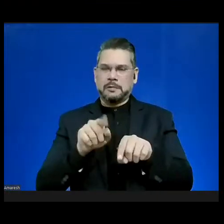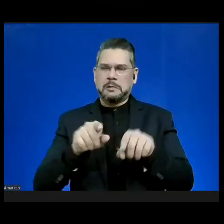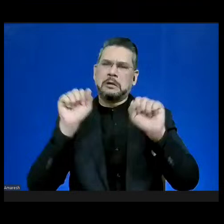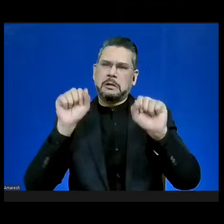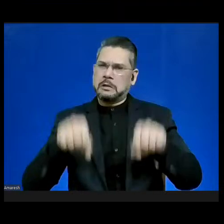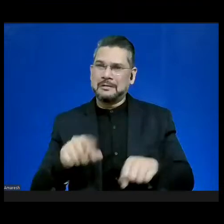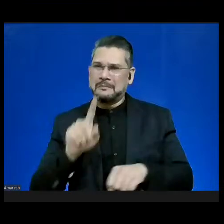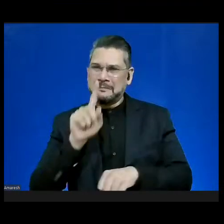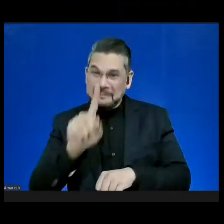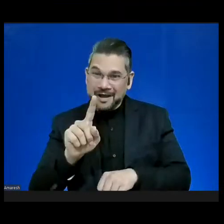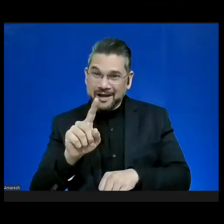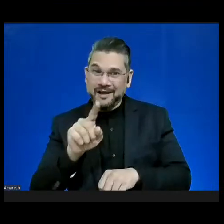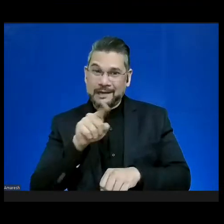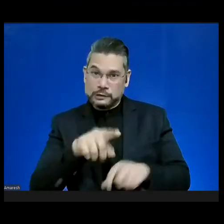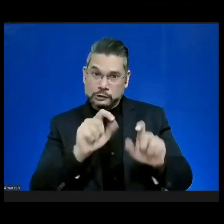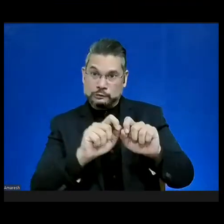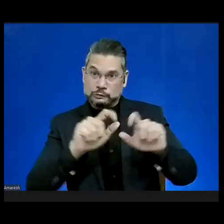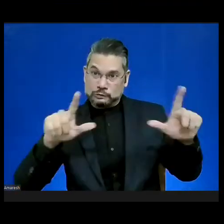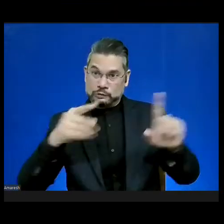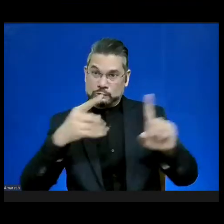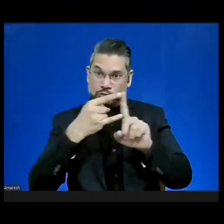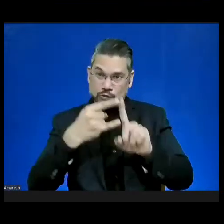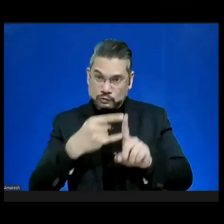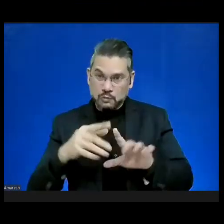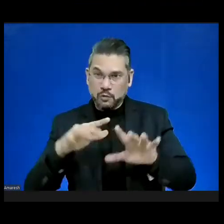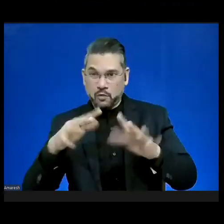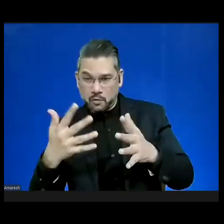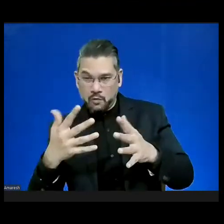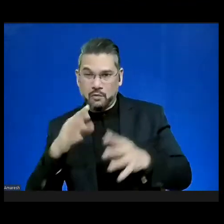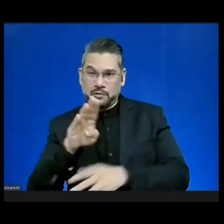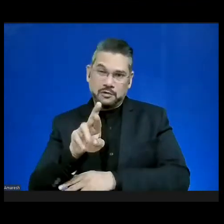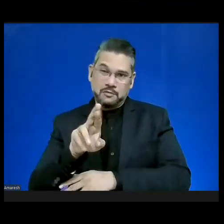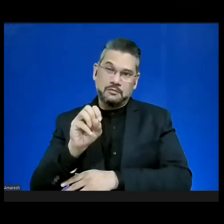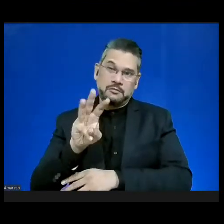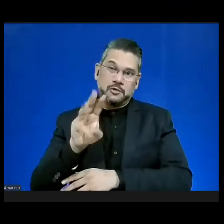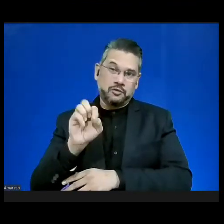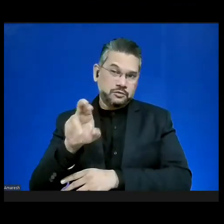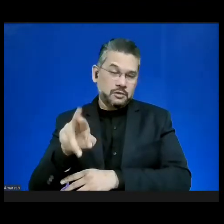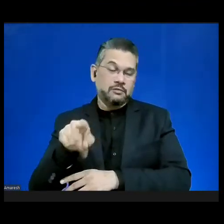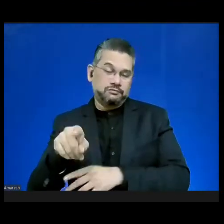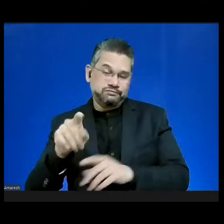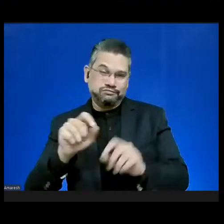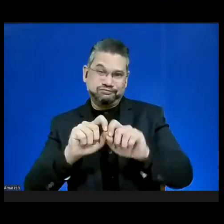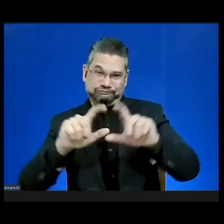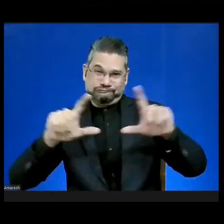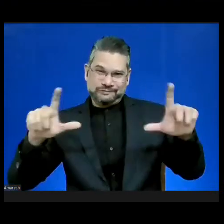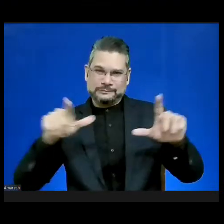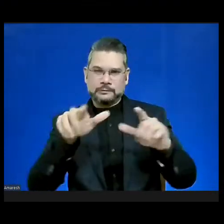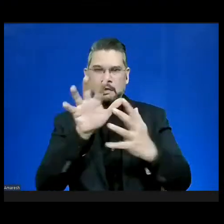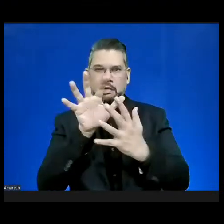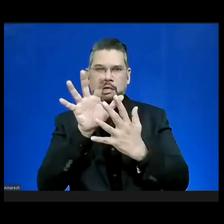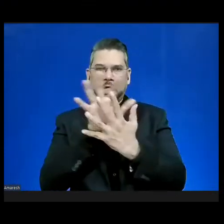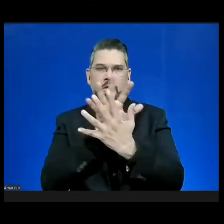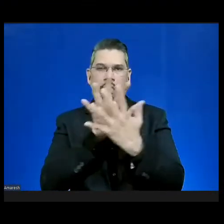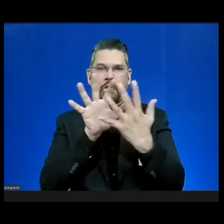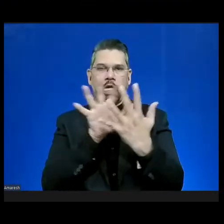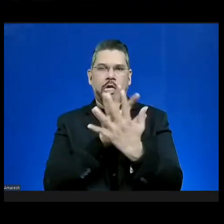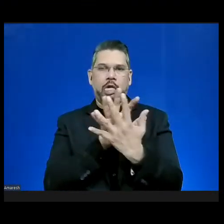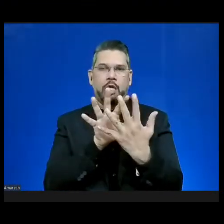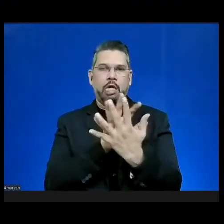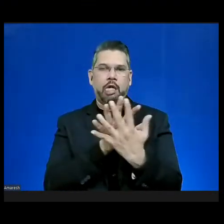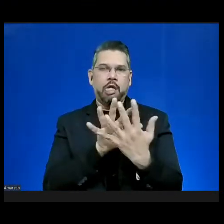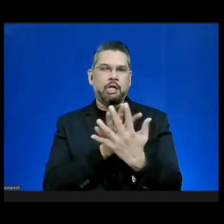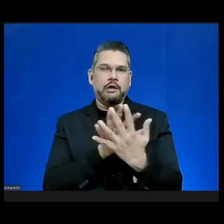not desirable. You will not be able to navigate or see things properly. So this is something which